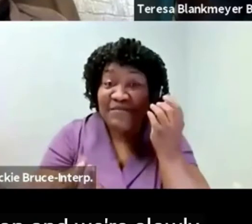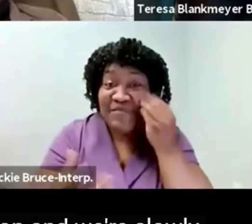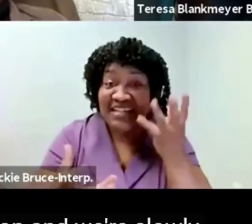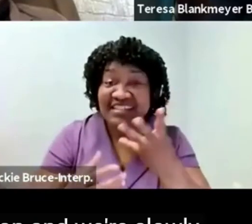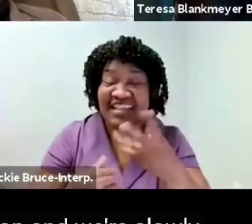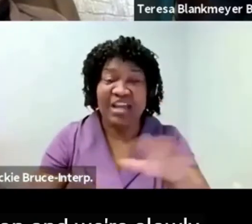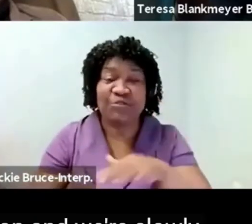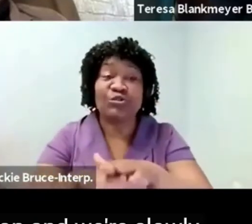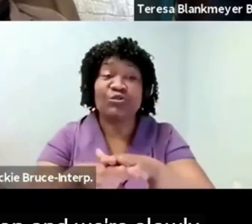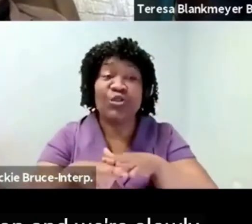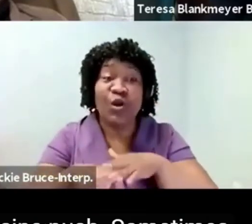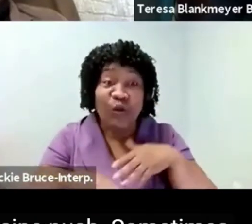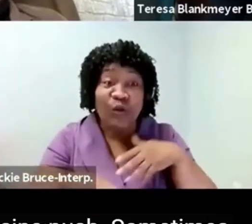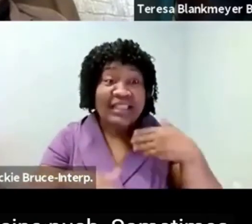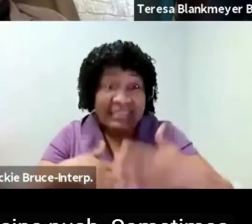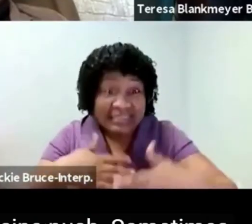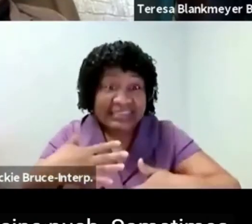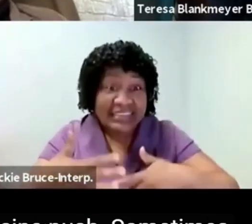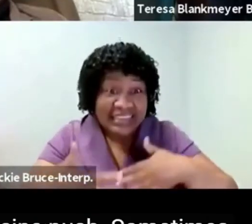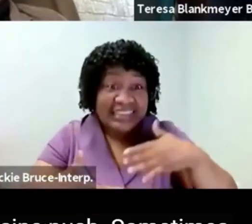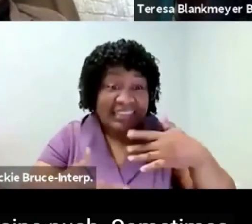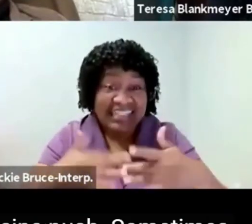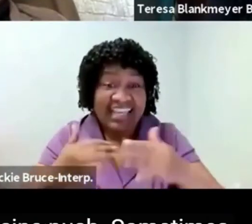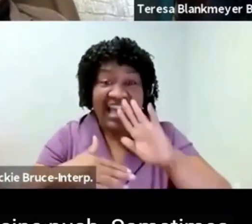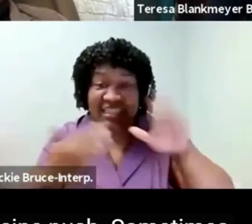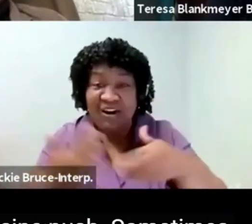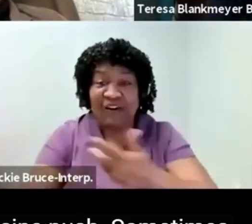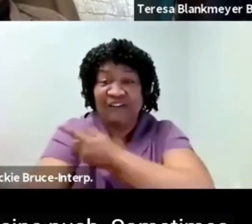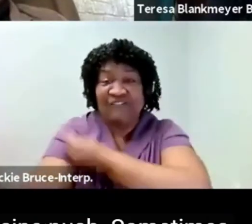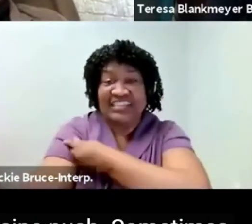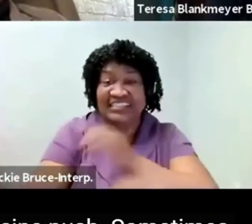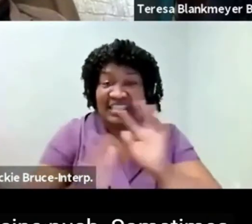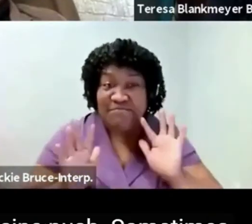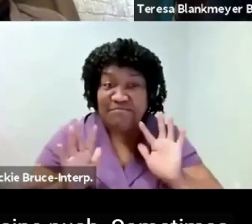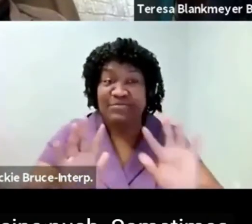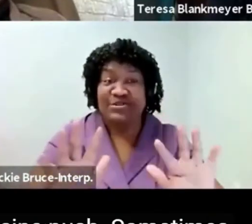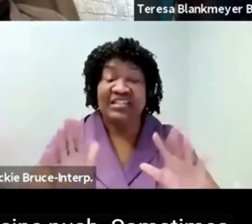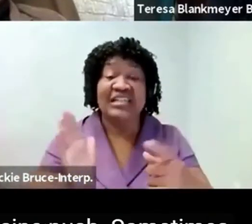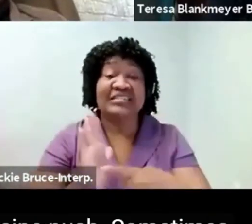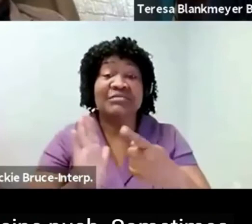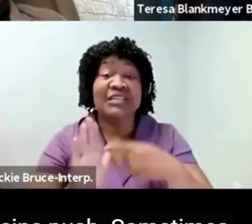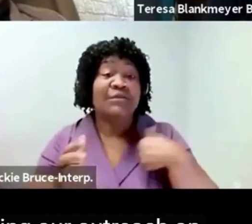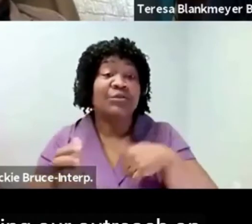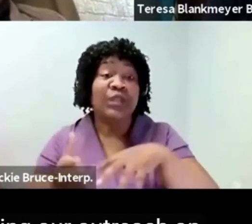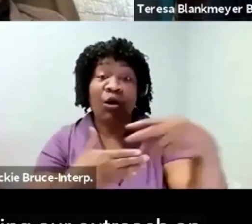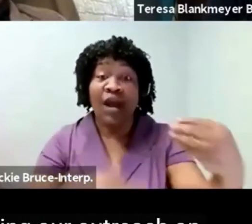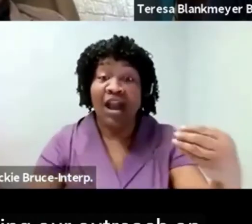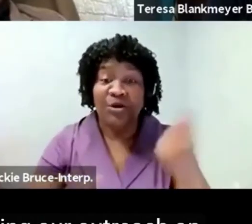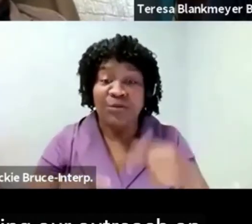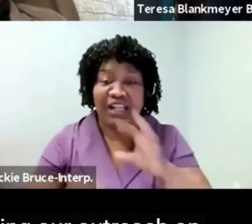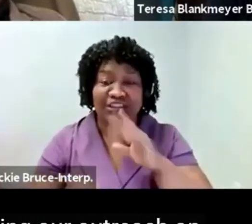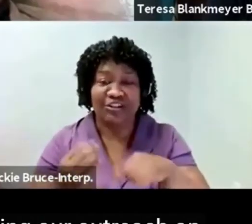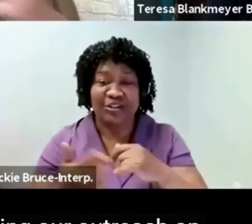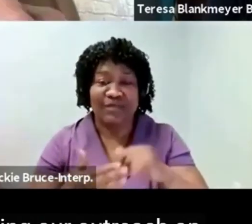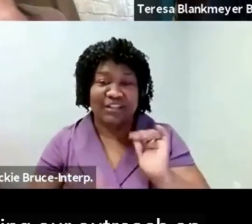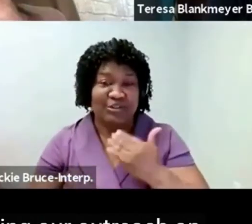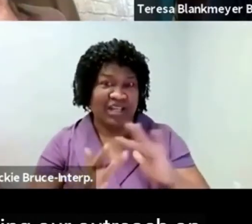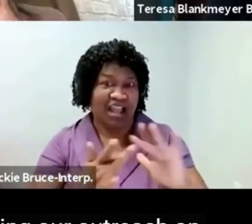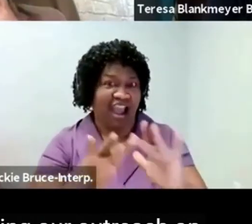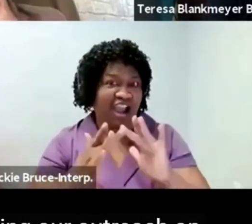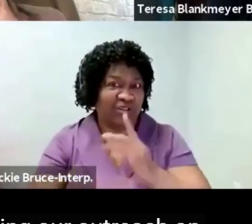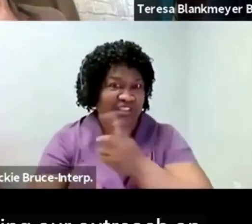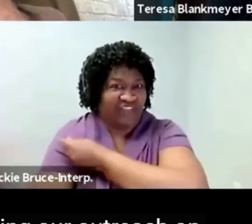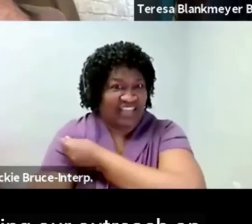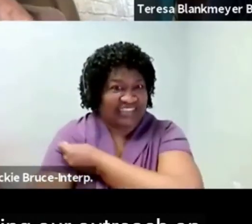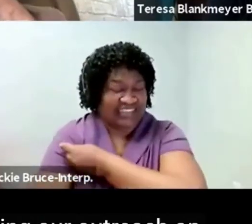we're slowly chipping away, for example, at the whole vaccine push. Sometimes we go out, when I talked about doing our outreach on